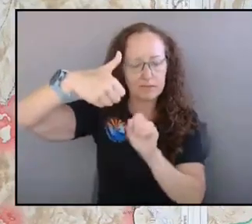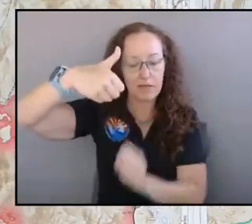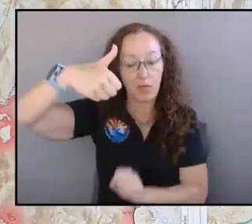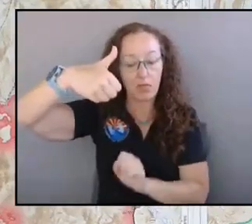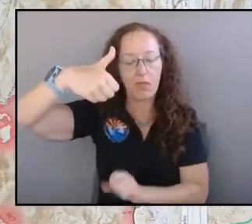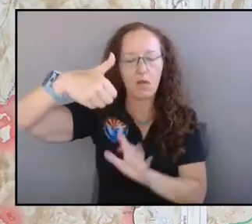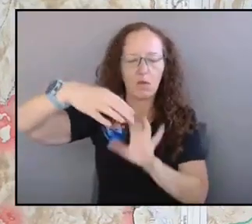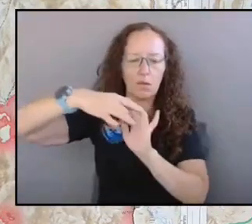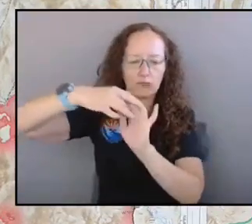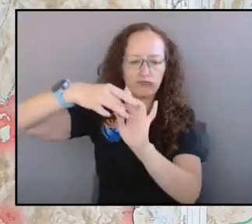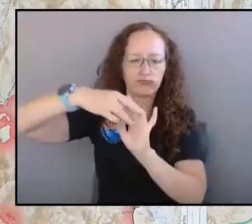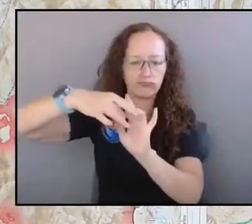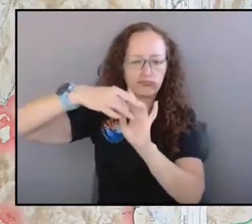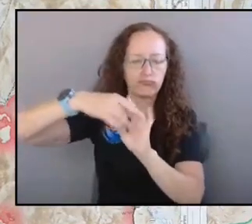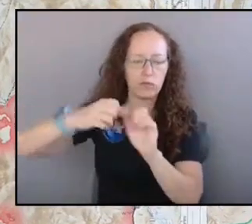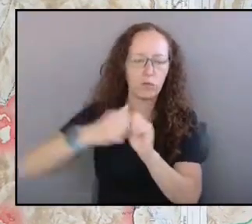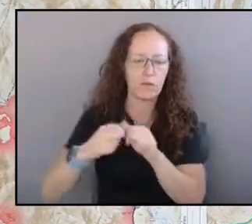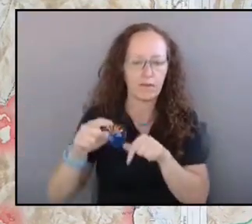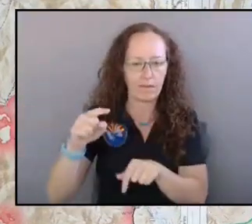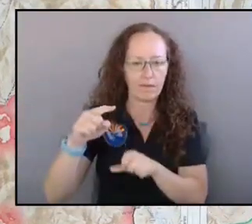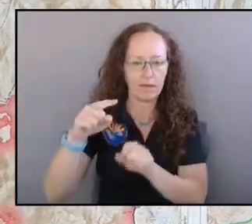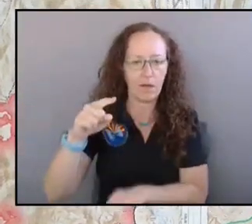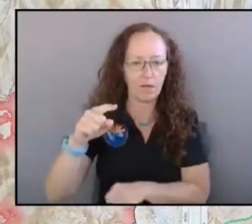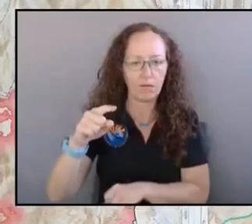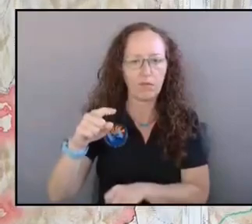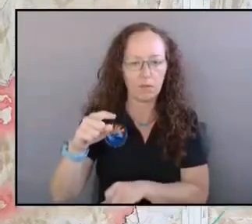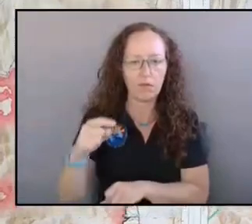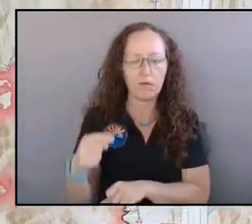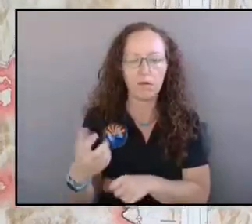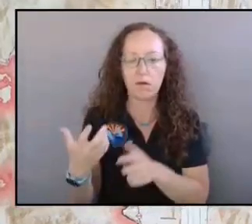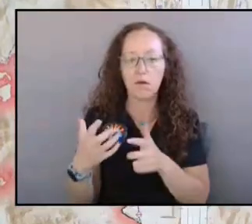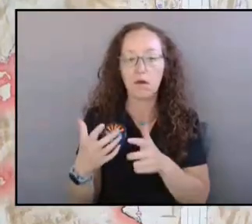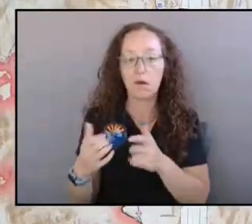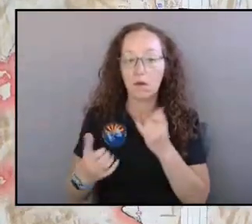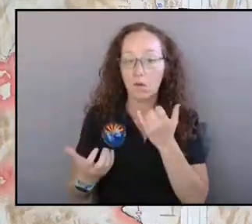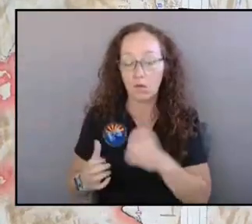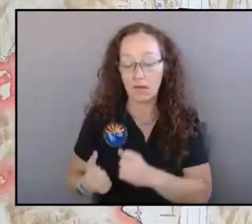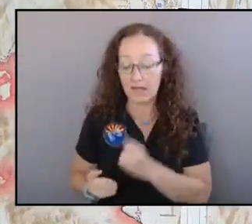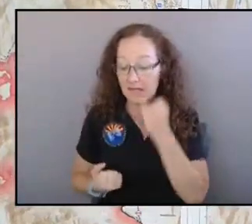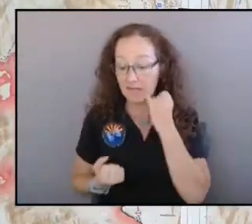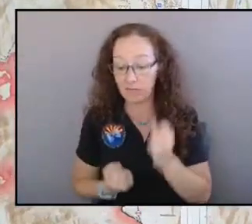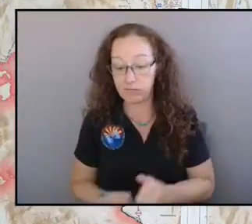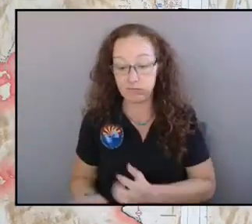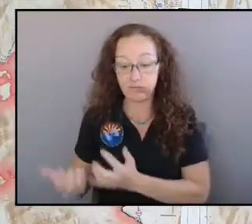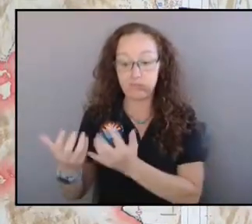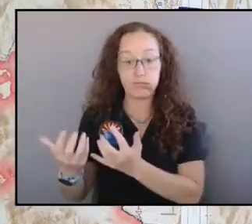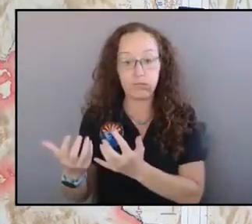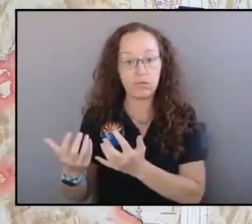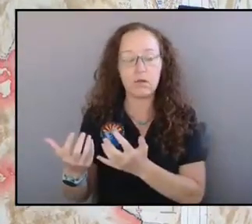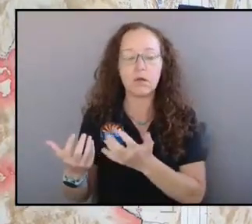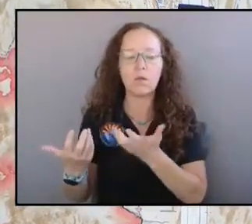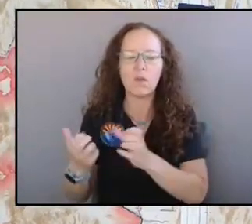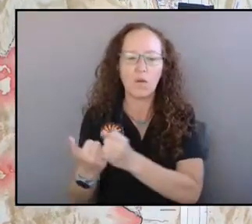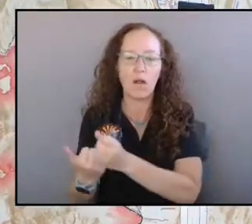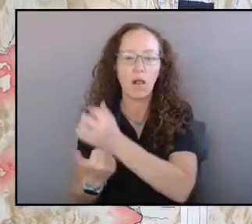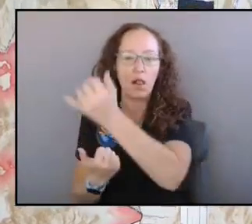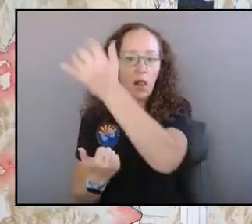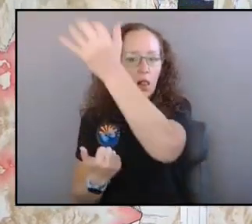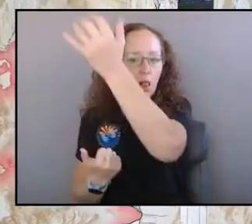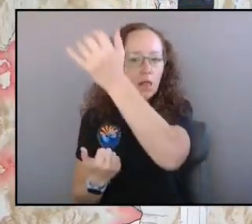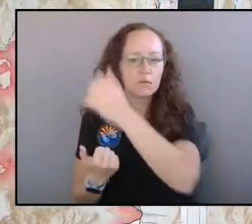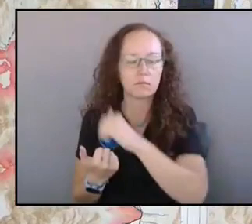are pretty certain to keep the fire from moving north up there if they have any more activity in that area down below